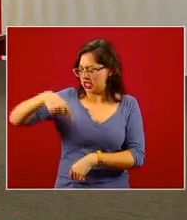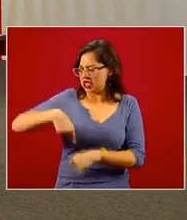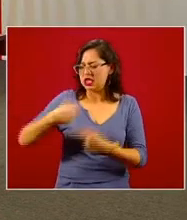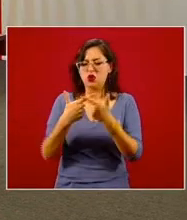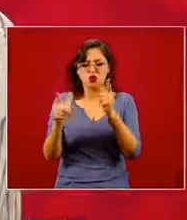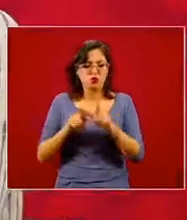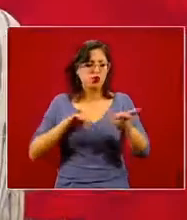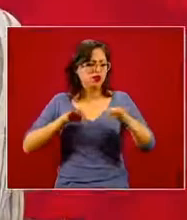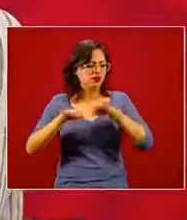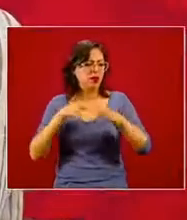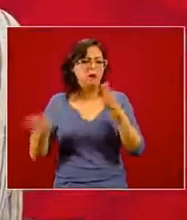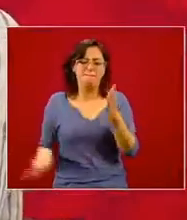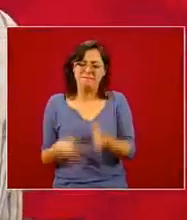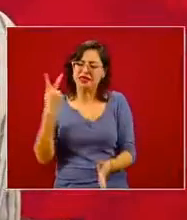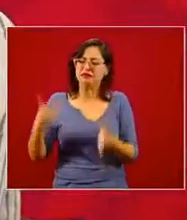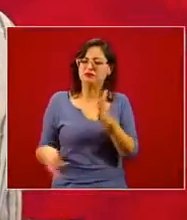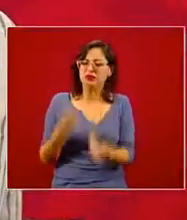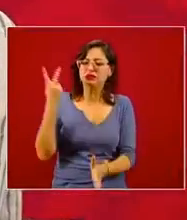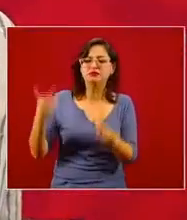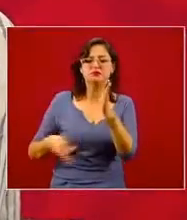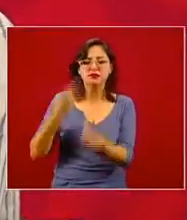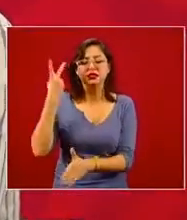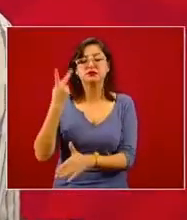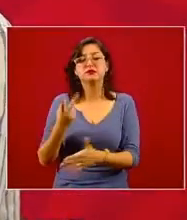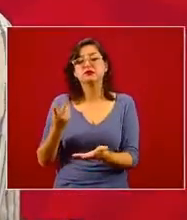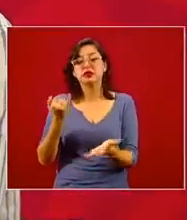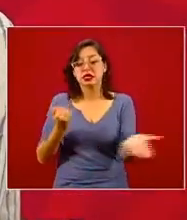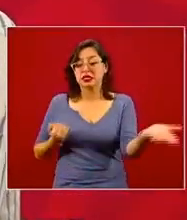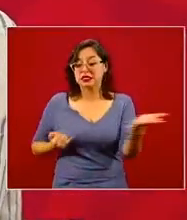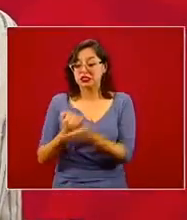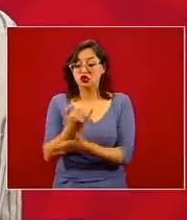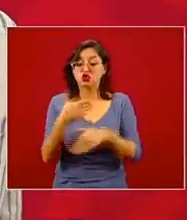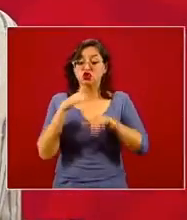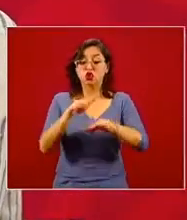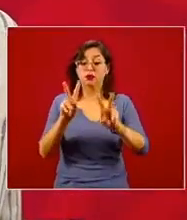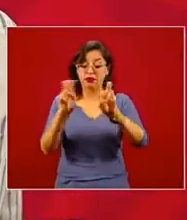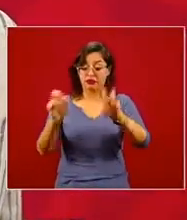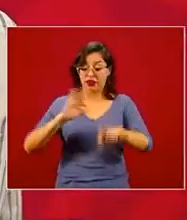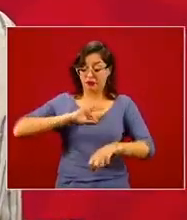at the work groups, at every meeting that we have 3